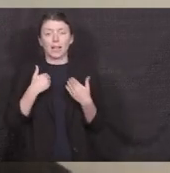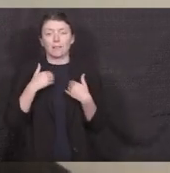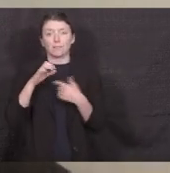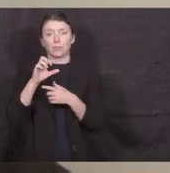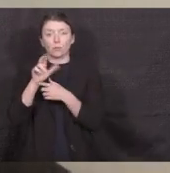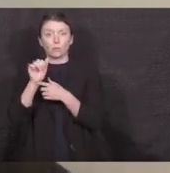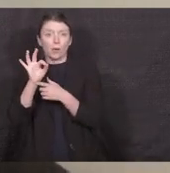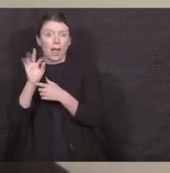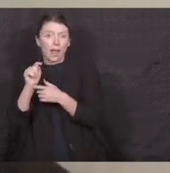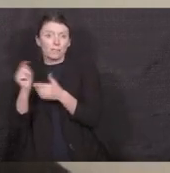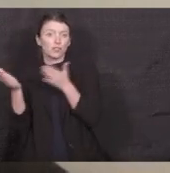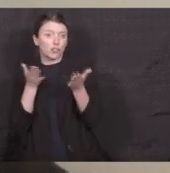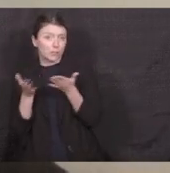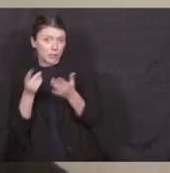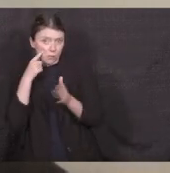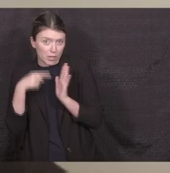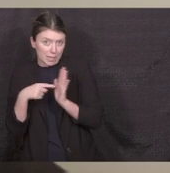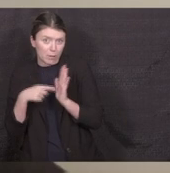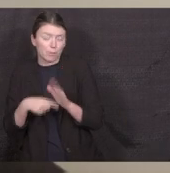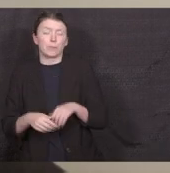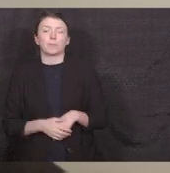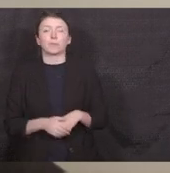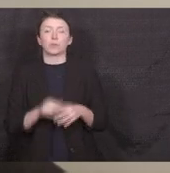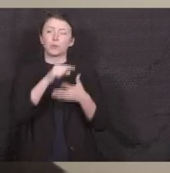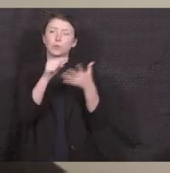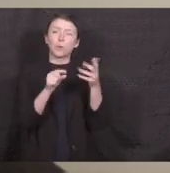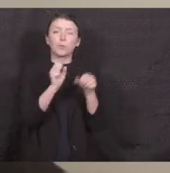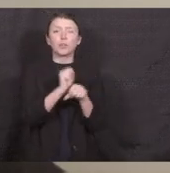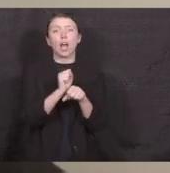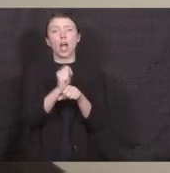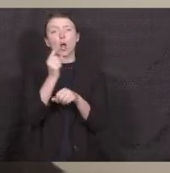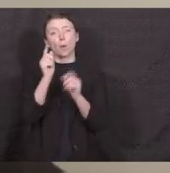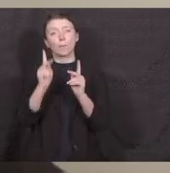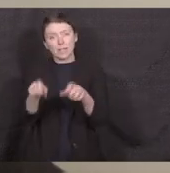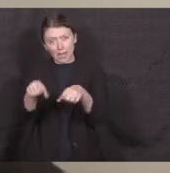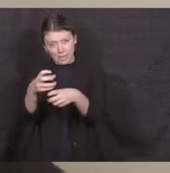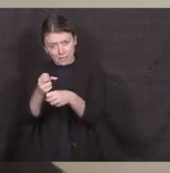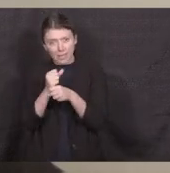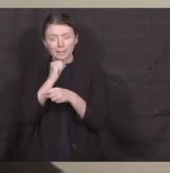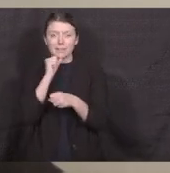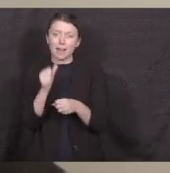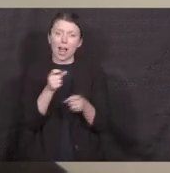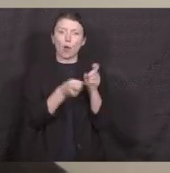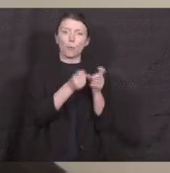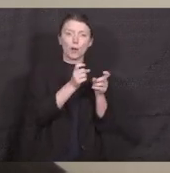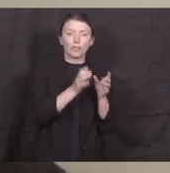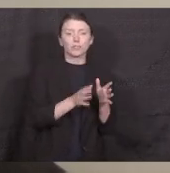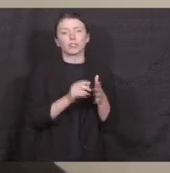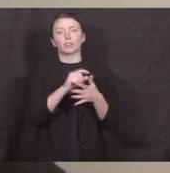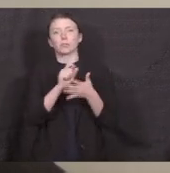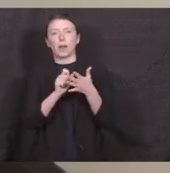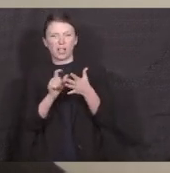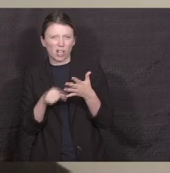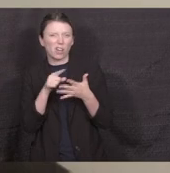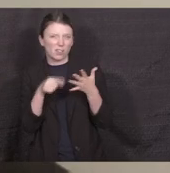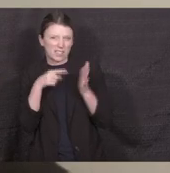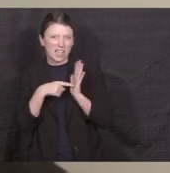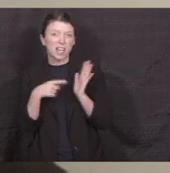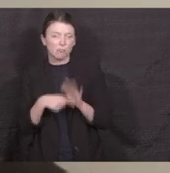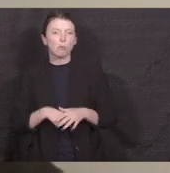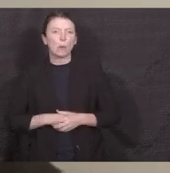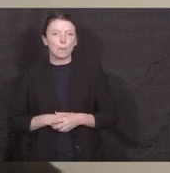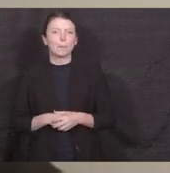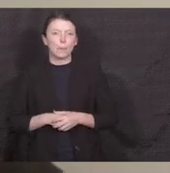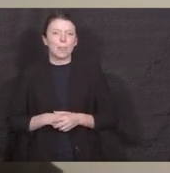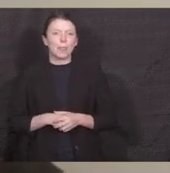number of jobs that, you know, one can take that doesn't require them to be a writer, director, or producer. And it's just